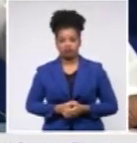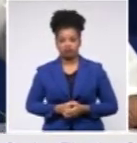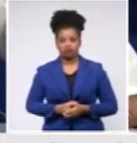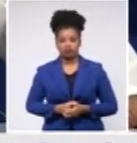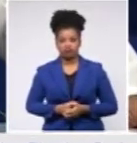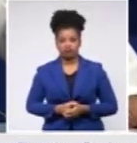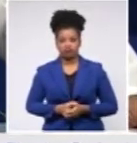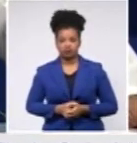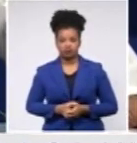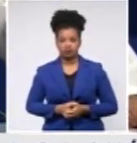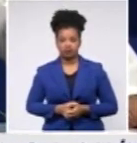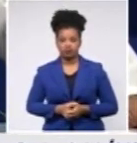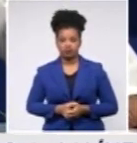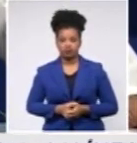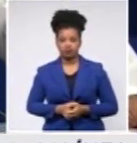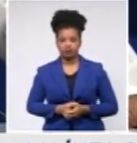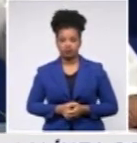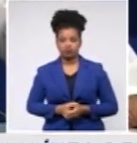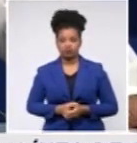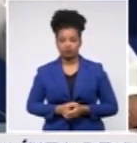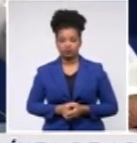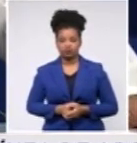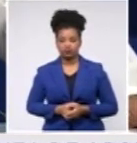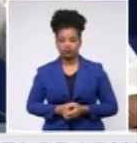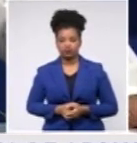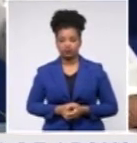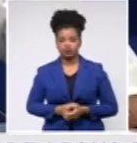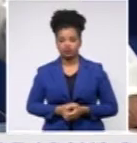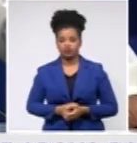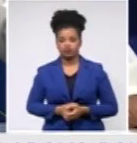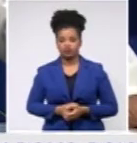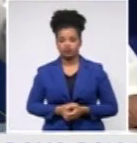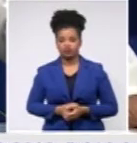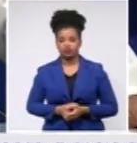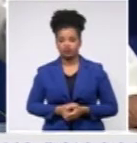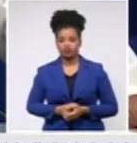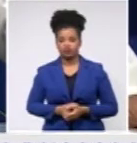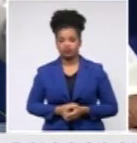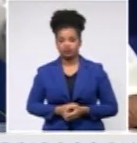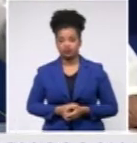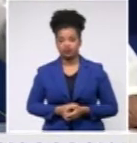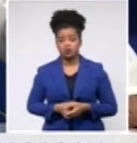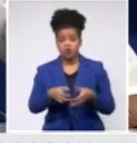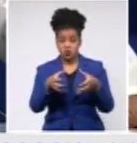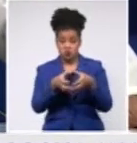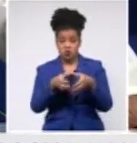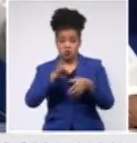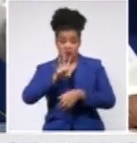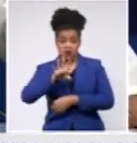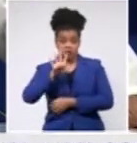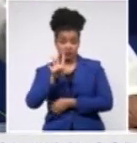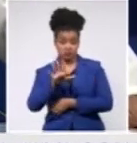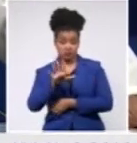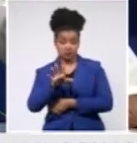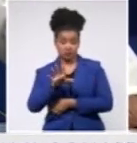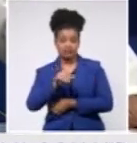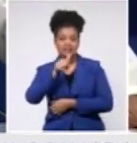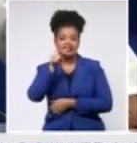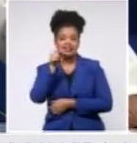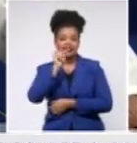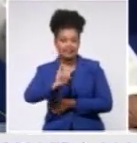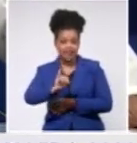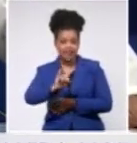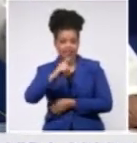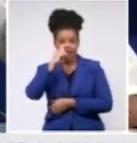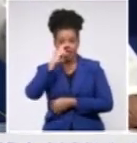age of 60. Of the 45 people to have tested positive for the virus yesterday,